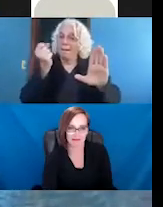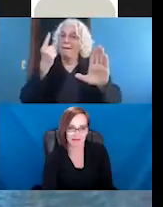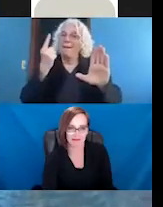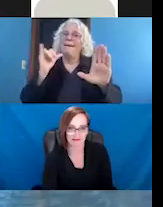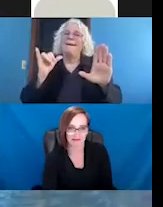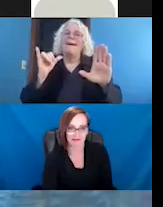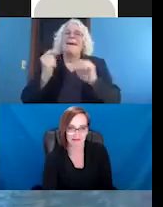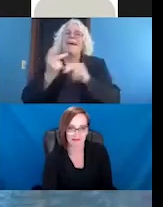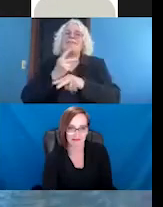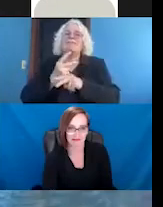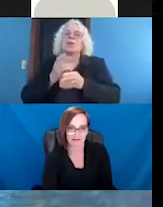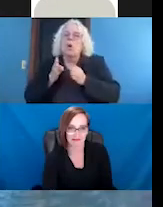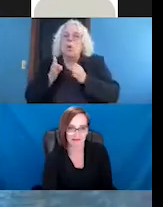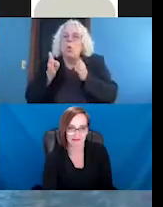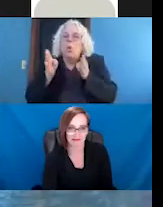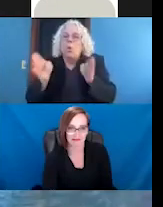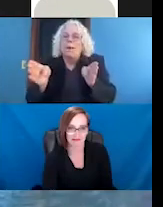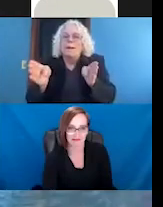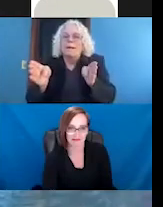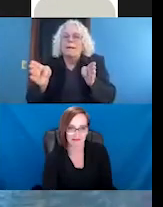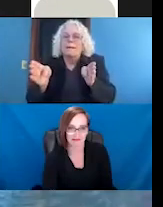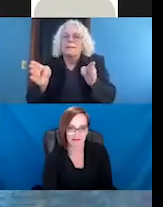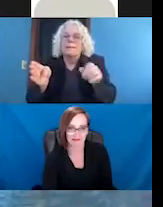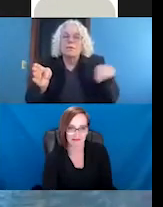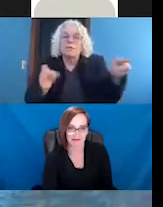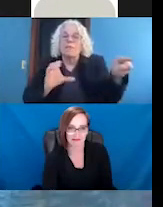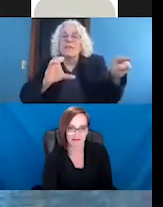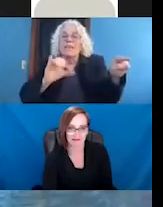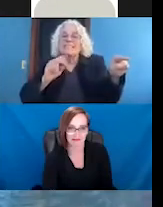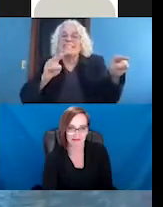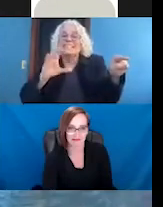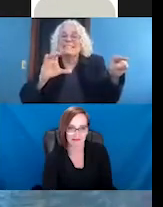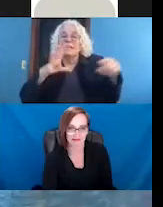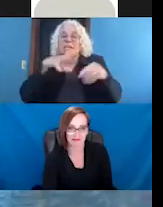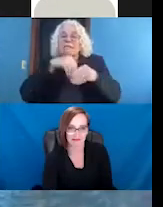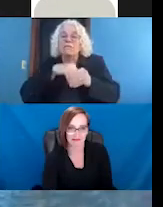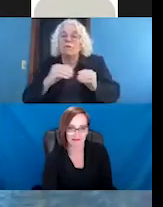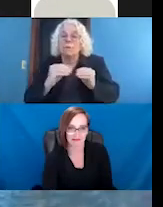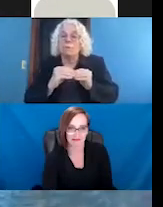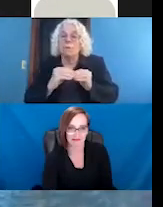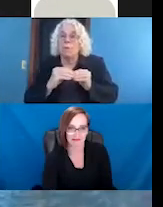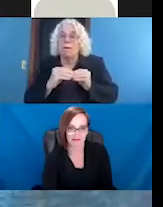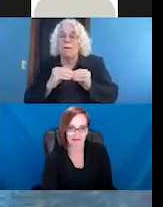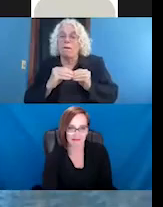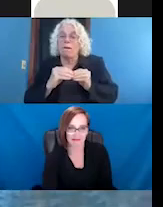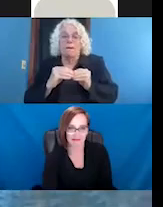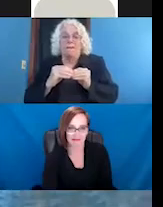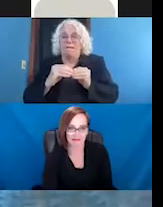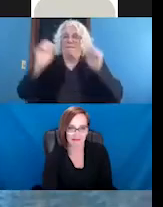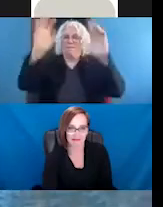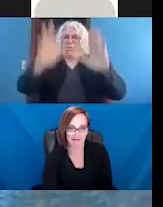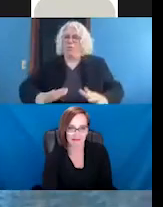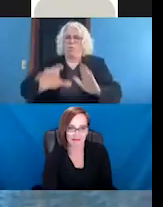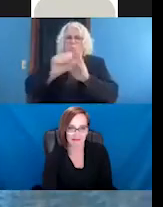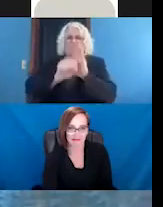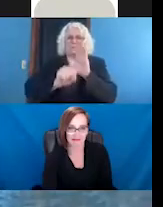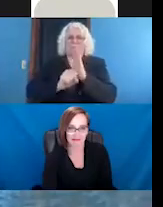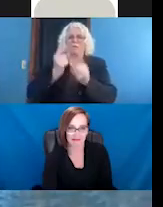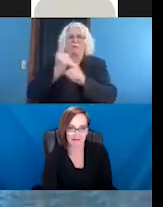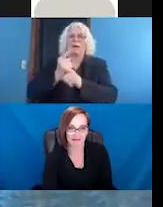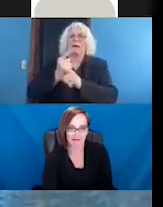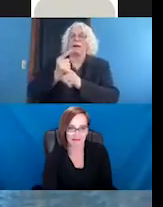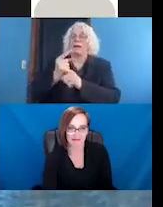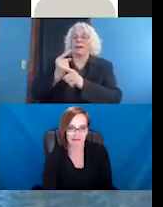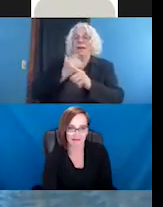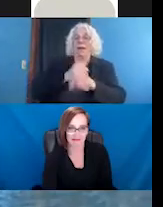pathways to increase the civic engagement of young people in our communities all across the state. The work I'm most proud of that we've